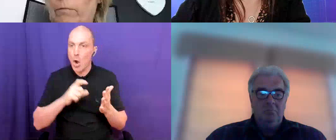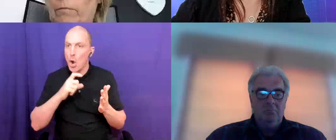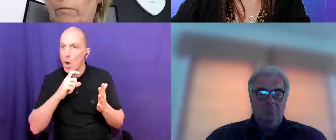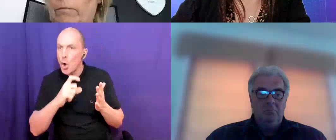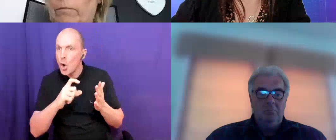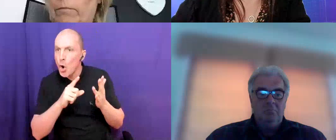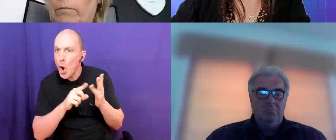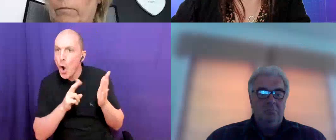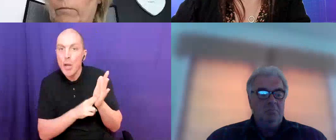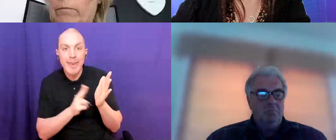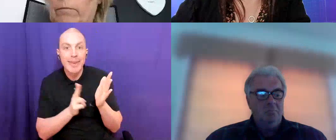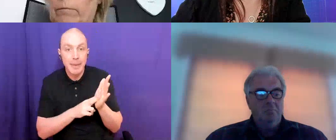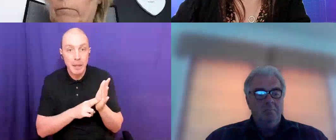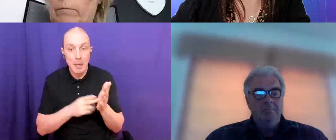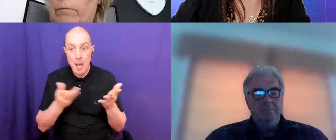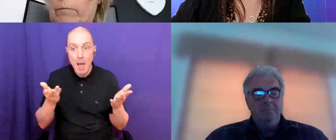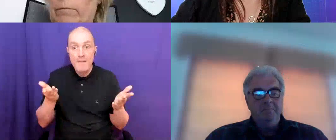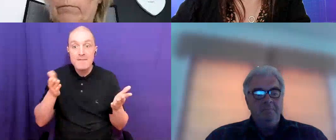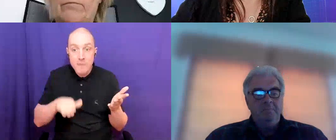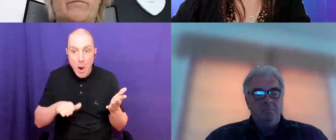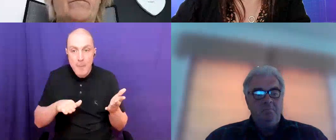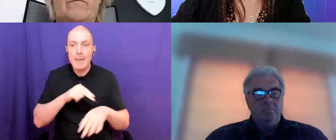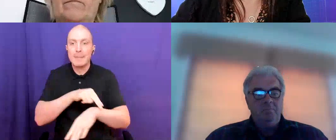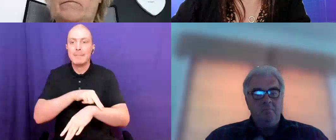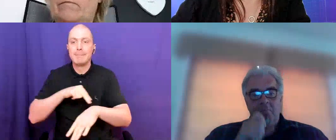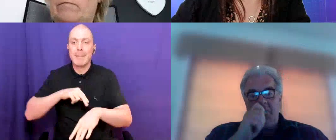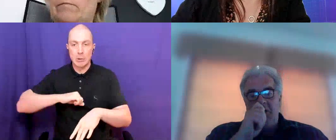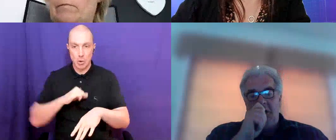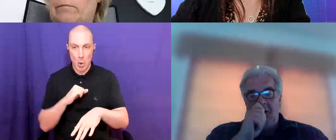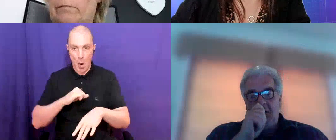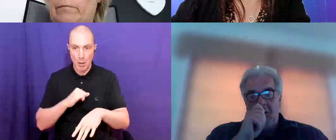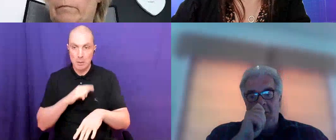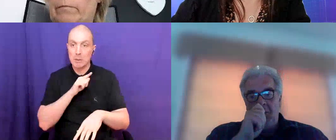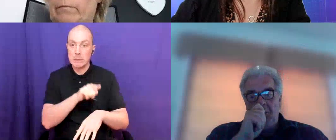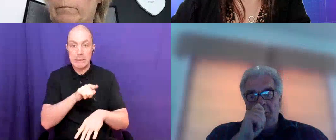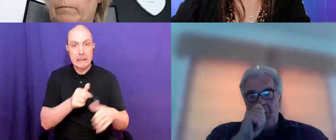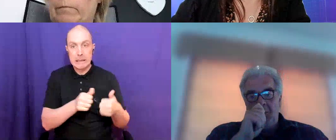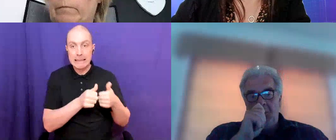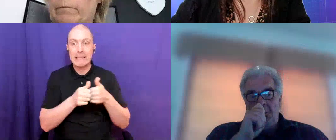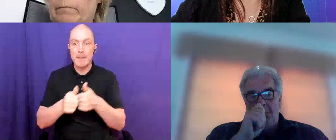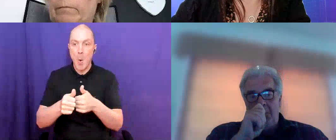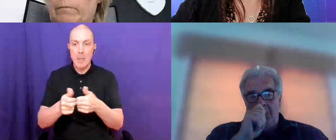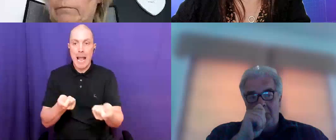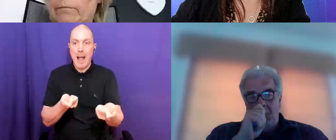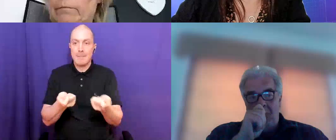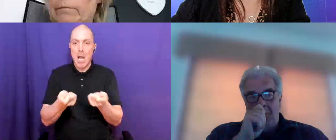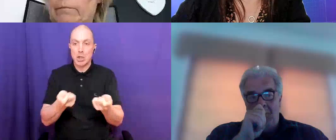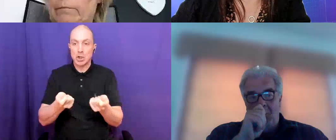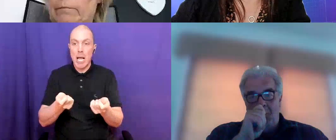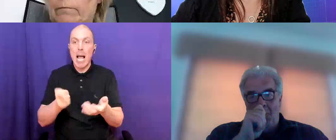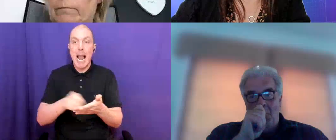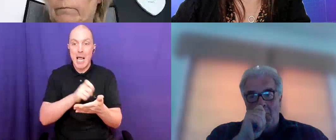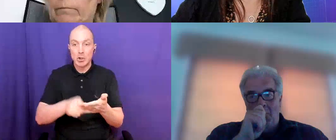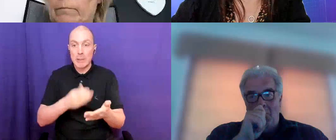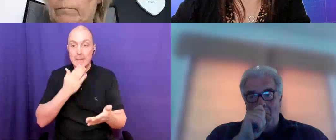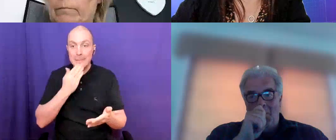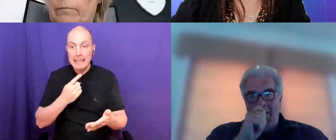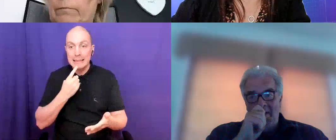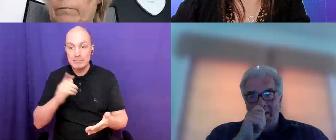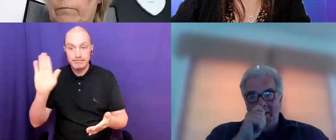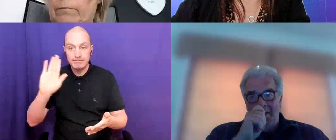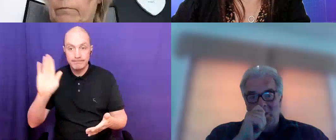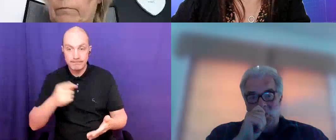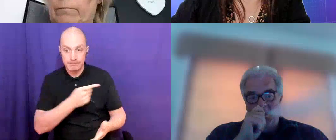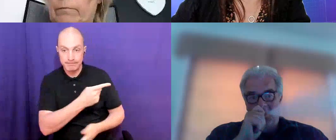Scotland, who are supporting us in administering the election. And Stephen, if you're on the call, can you also say